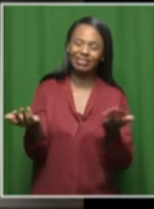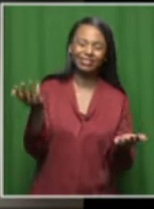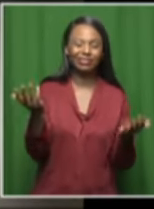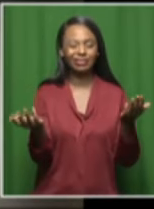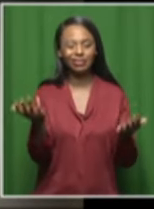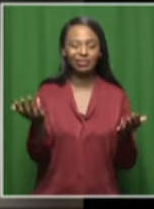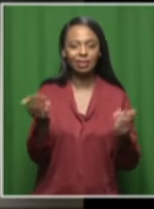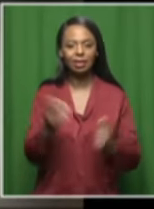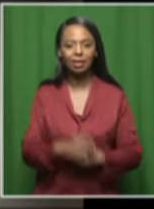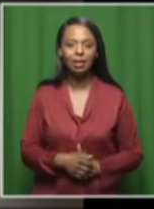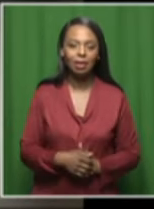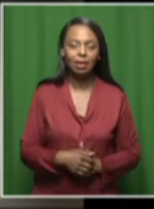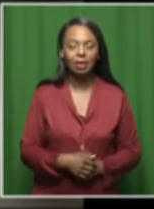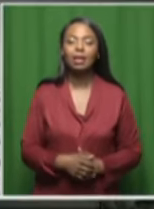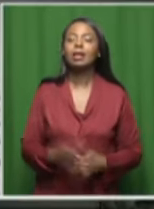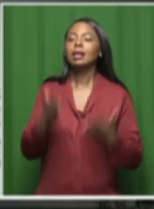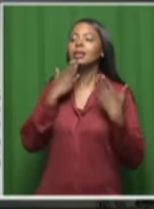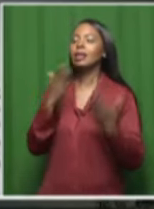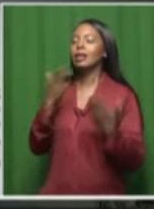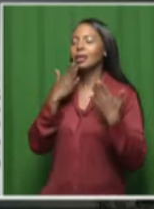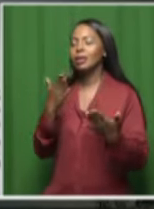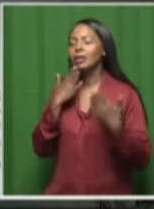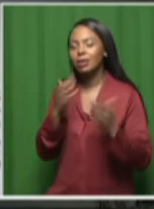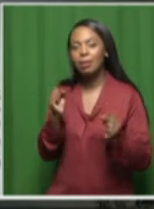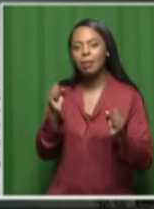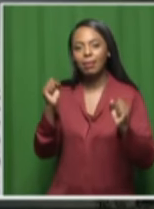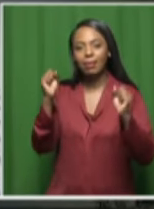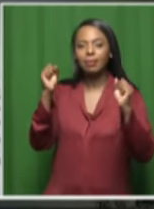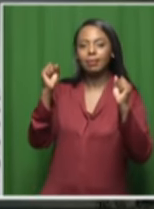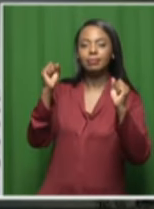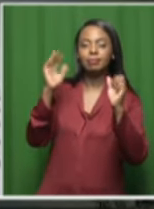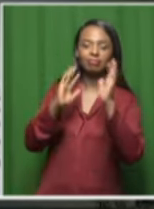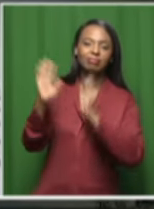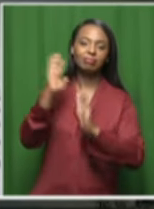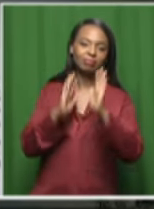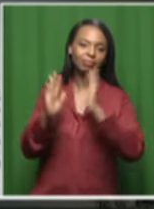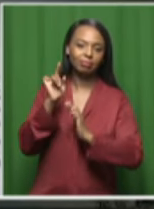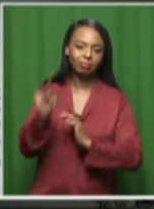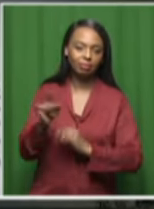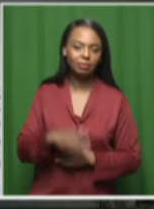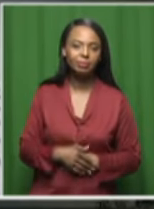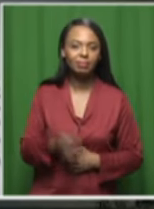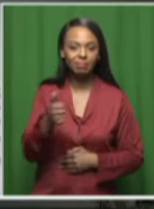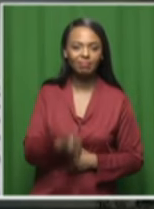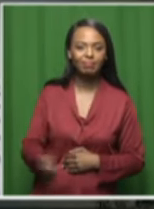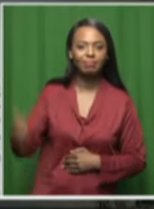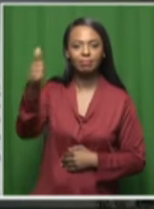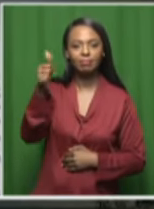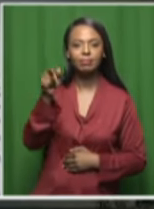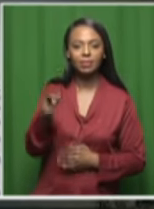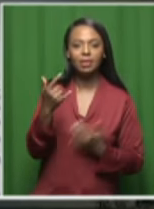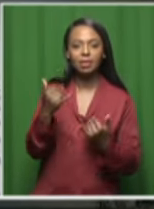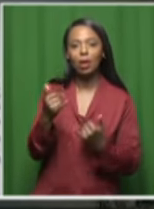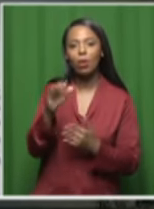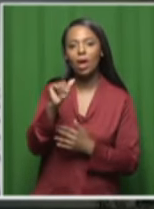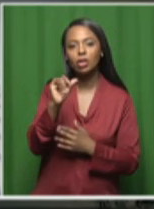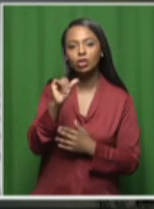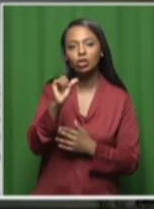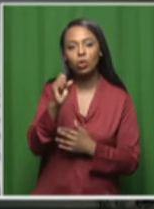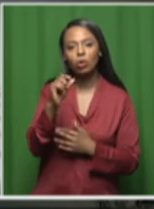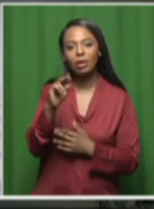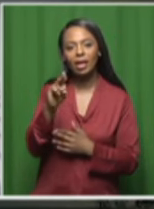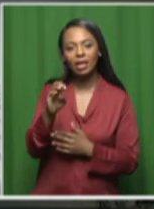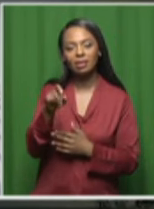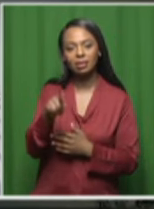wrong. Indeed. Thank you for talking to us. That, of course, is the head of assurance at Allan Gray, Richard Carter,